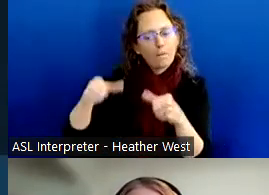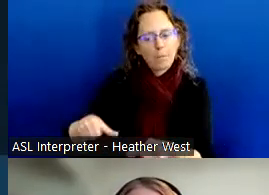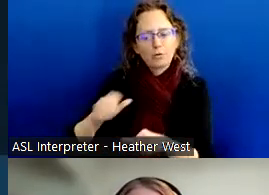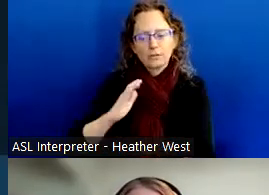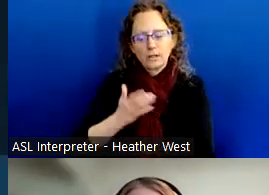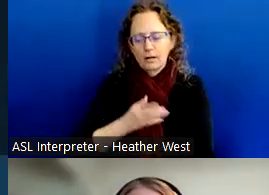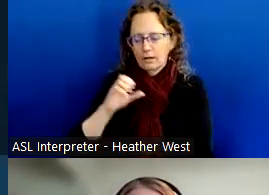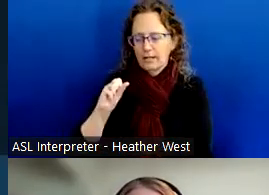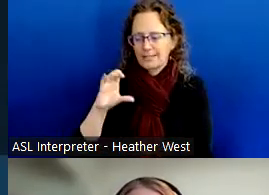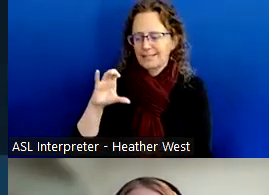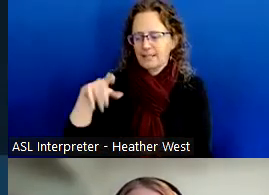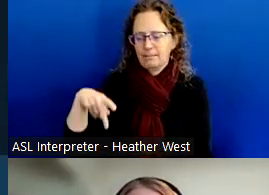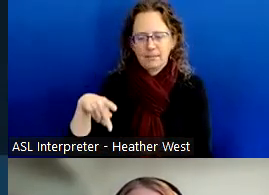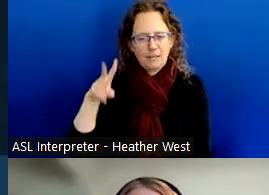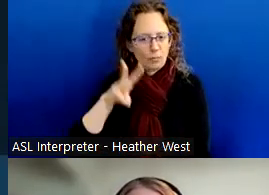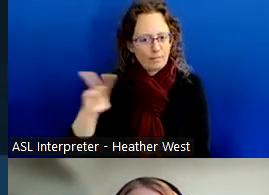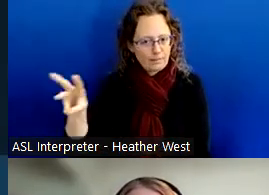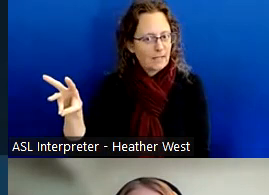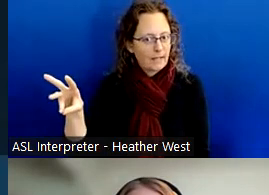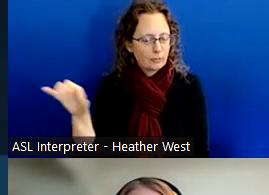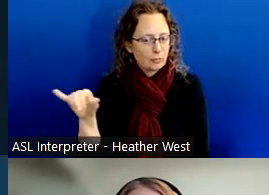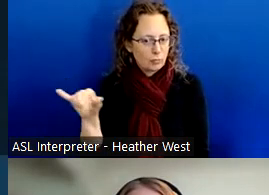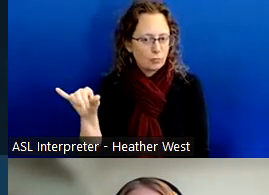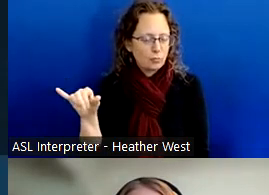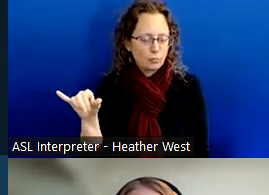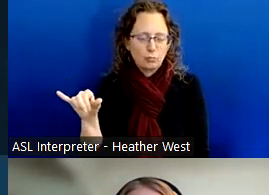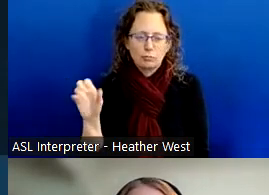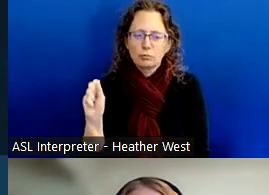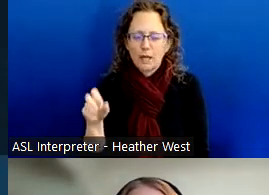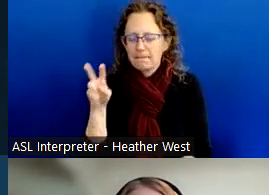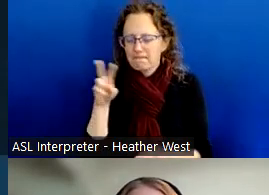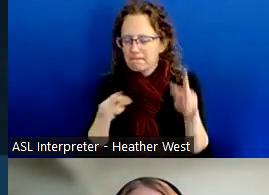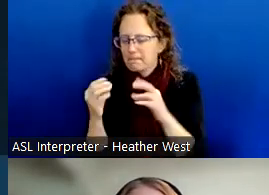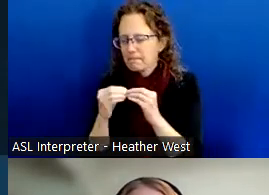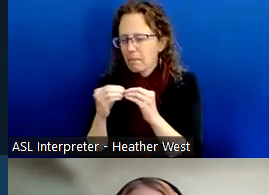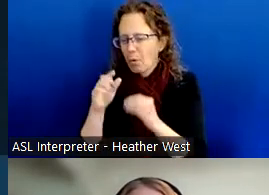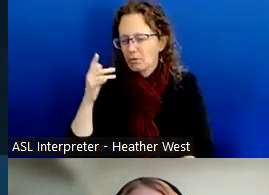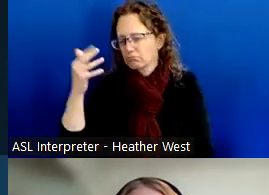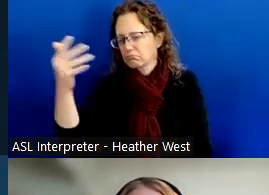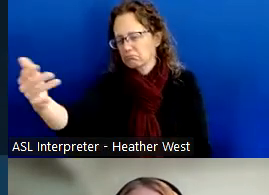it's accessible beyond the session today.